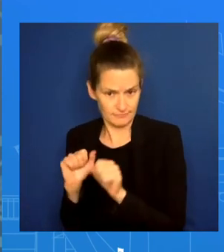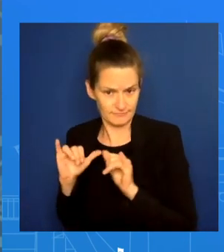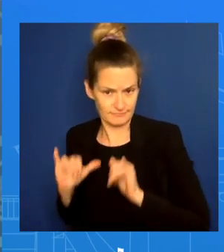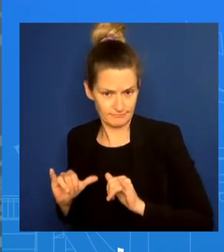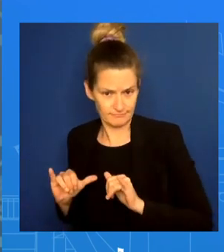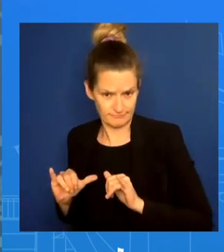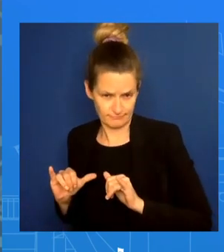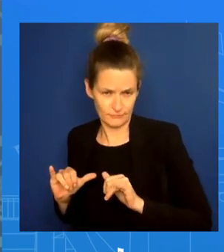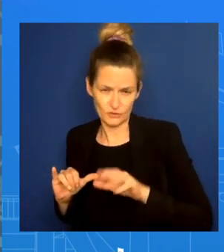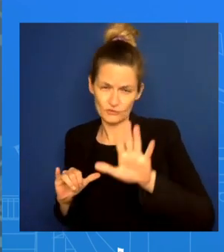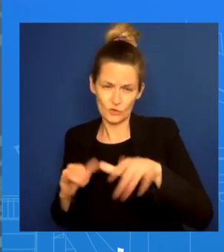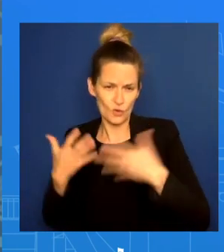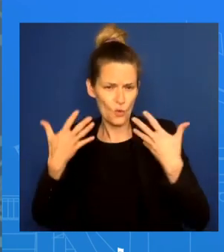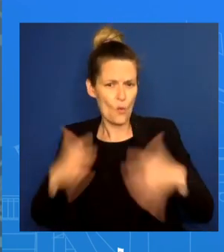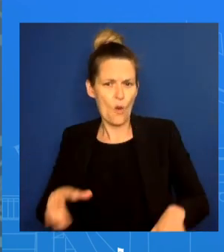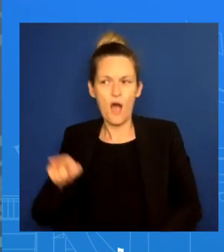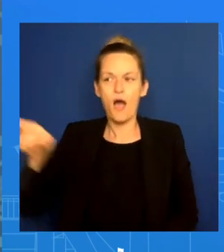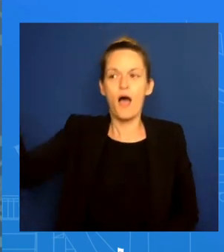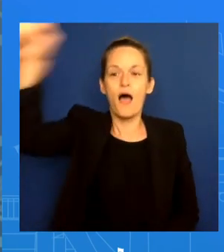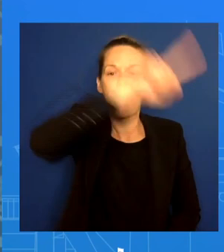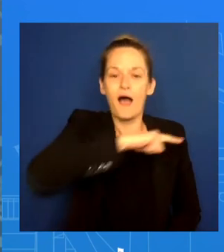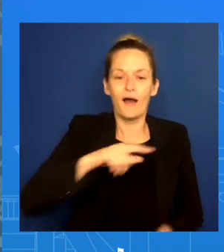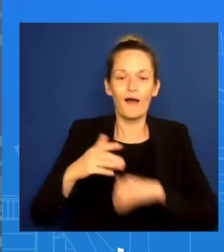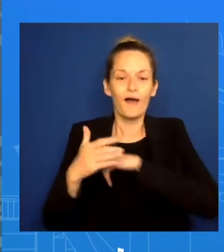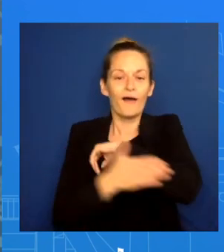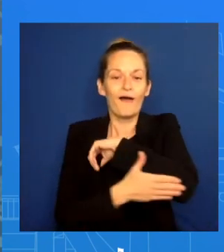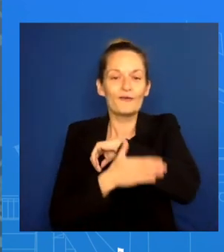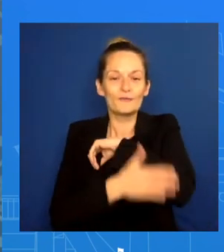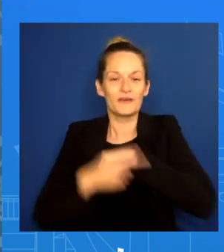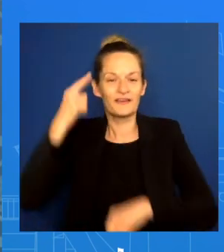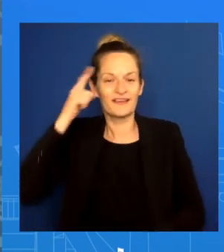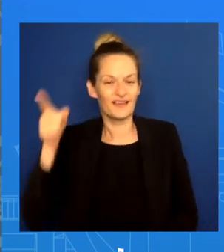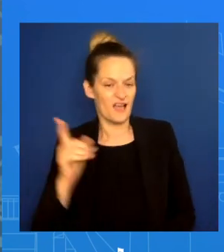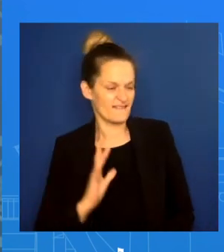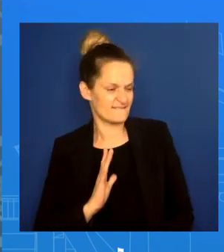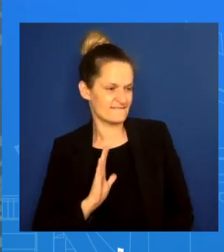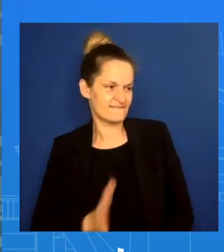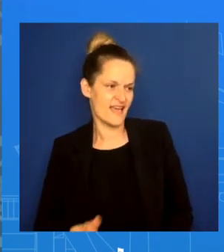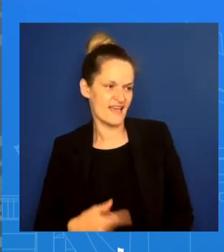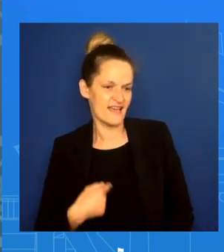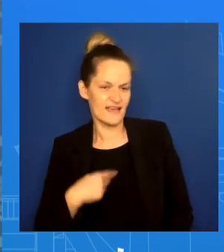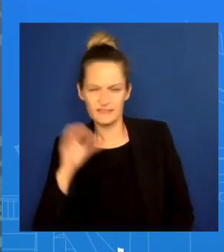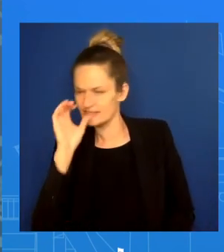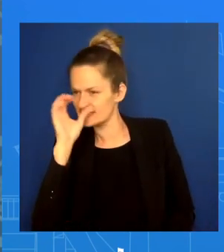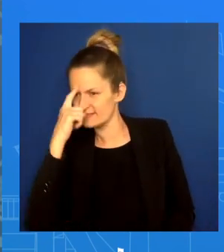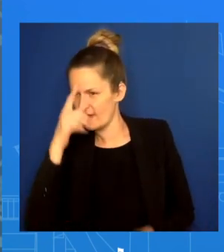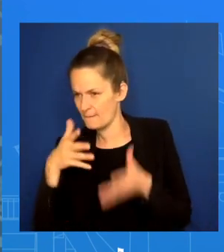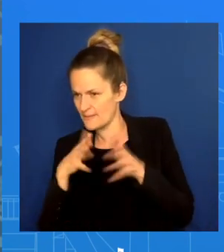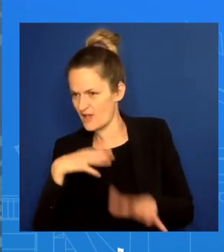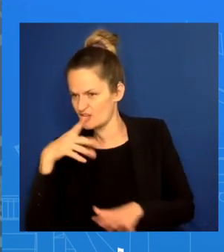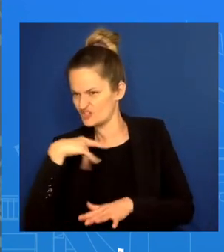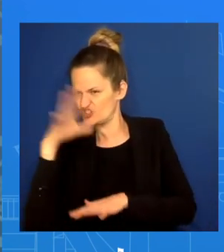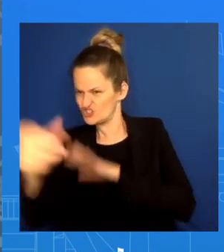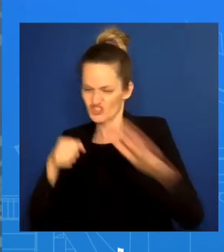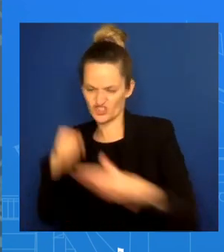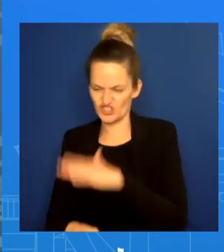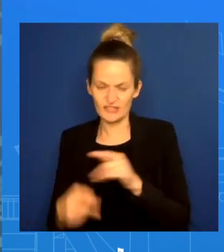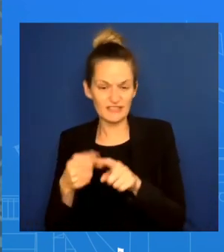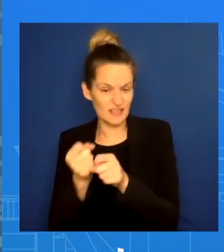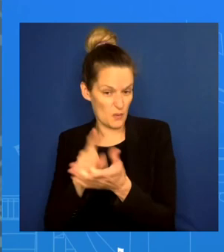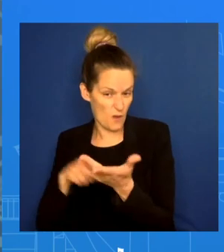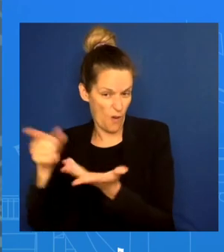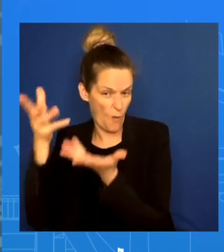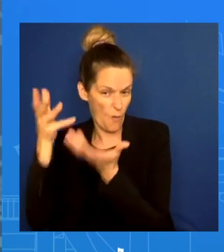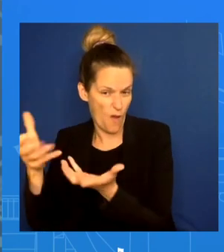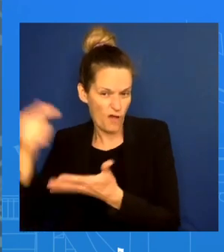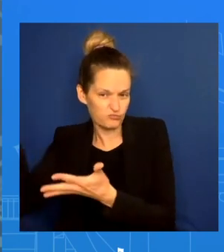And you can go back and look at any case and see that, it's very rare that any one case is